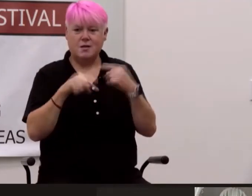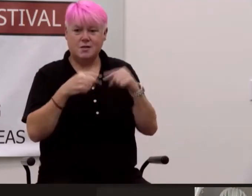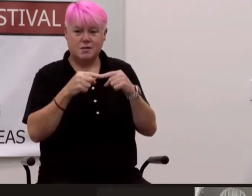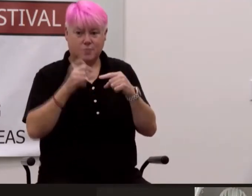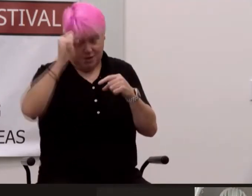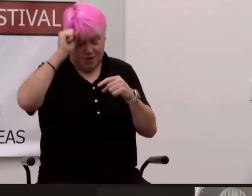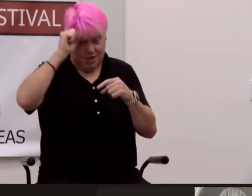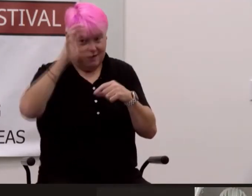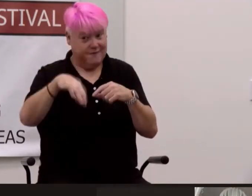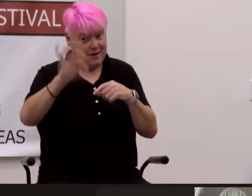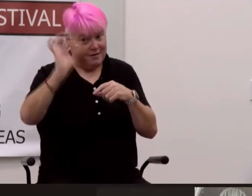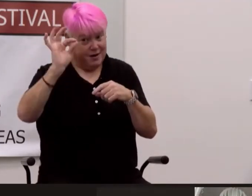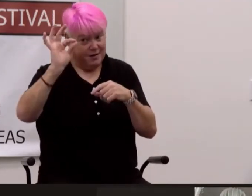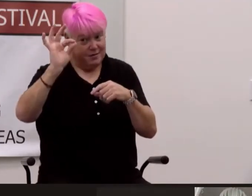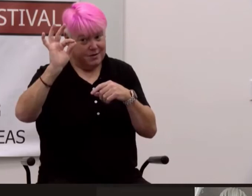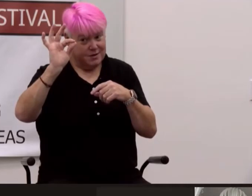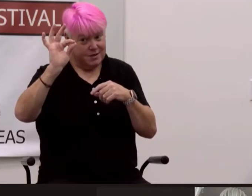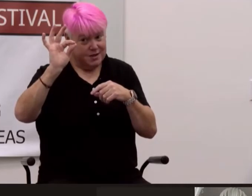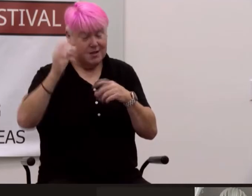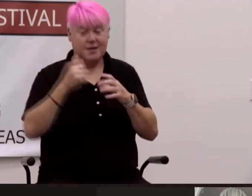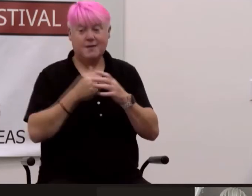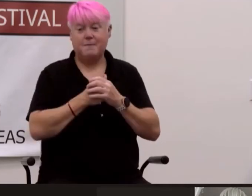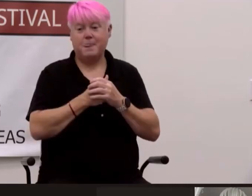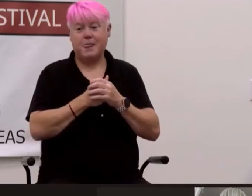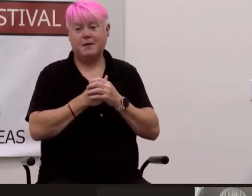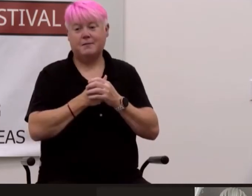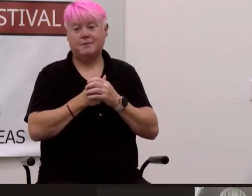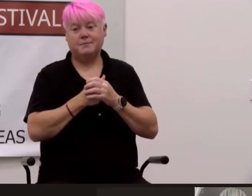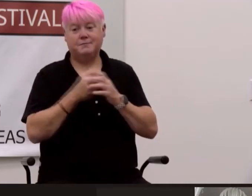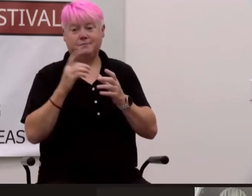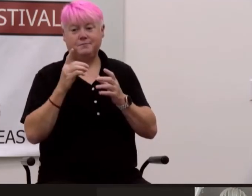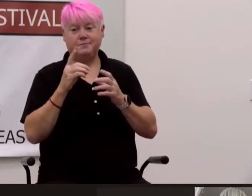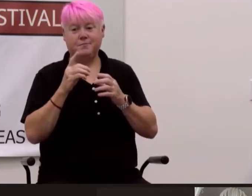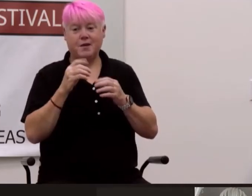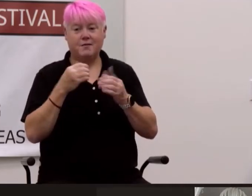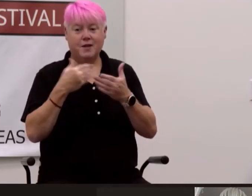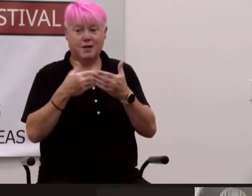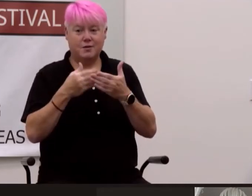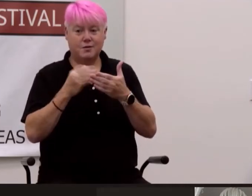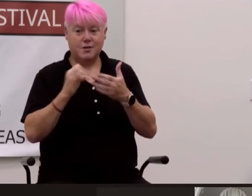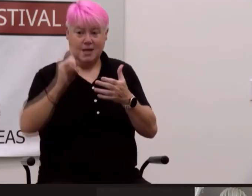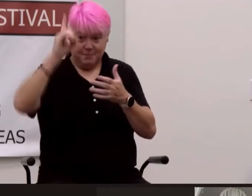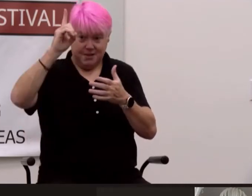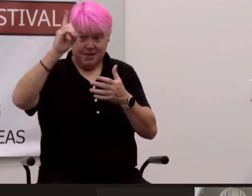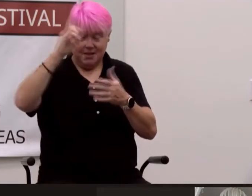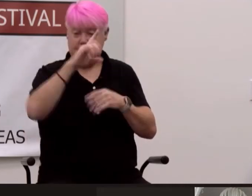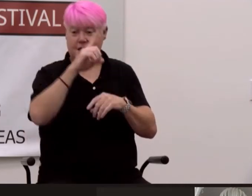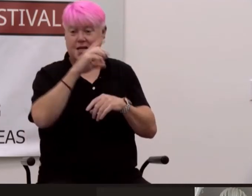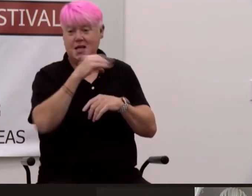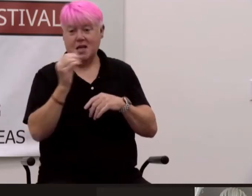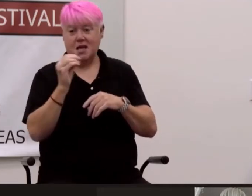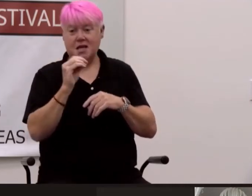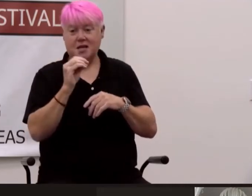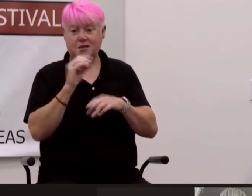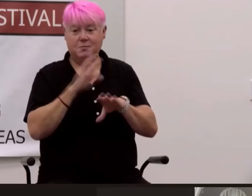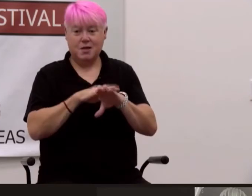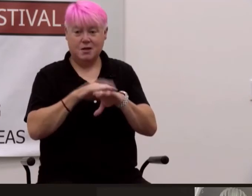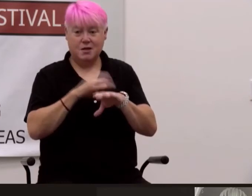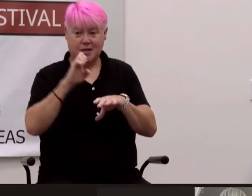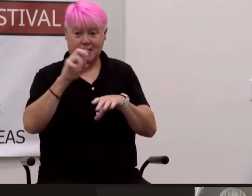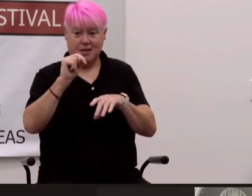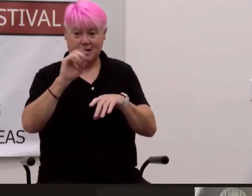out, and coincidentally was, living near Edmonton and could be on the Enoch